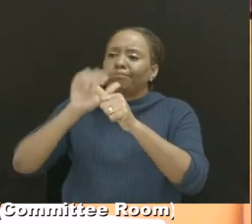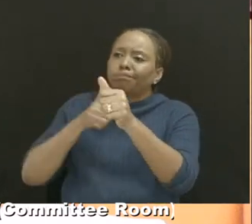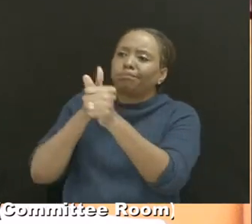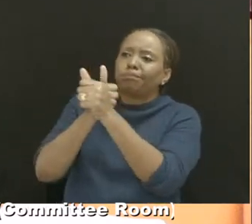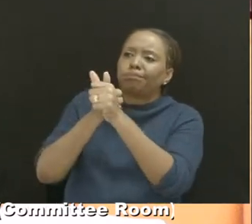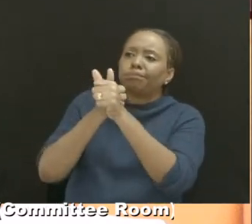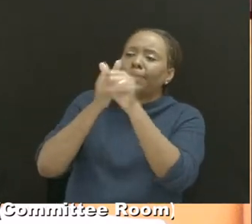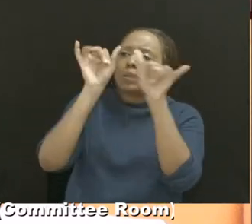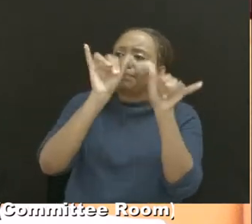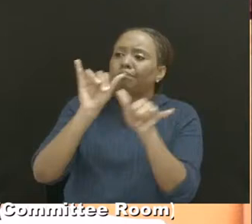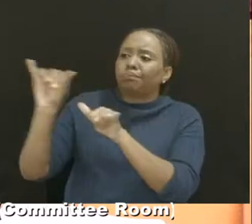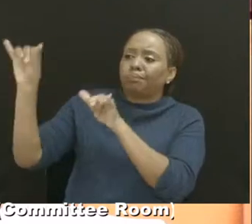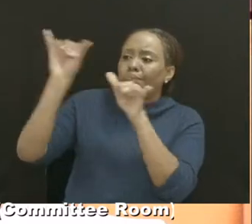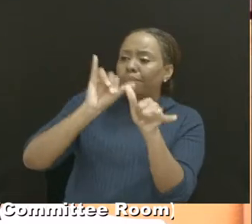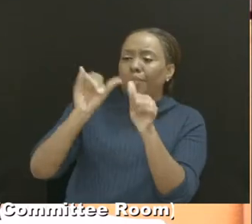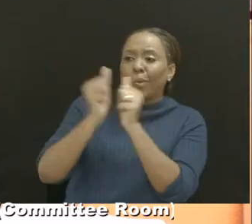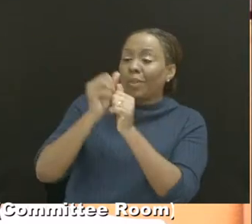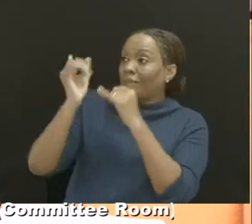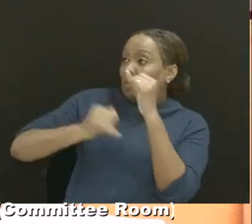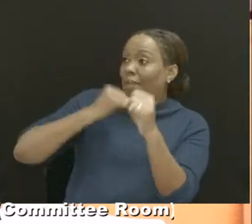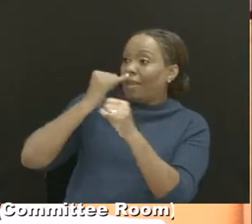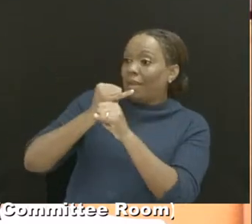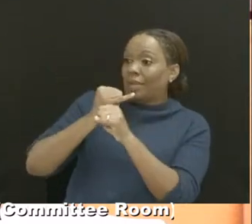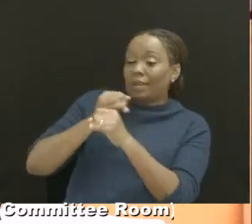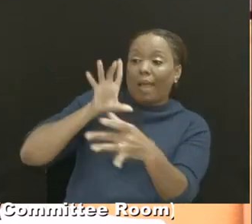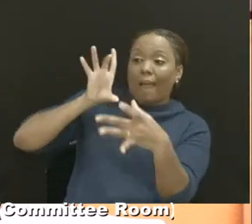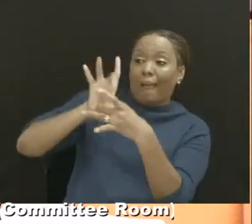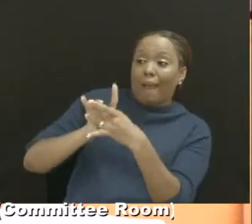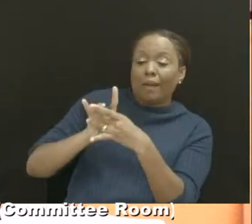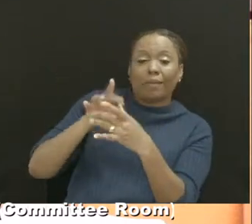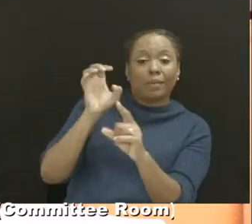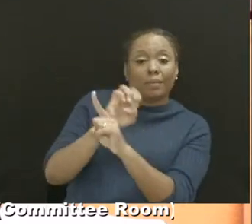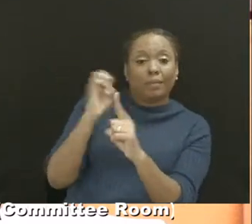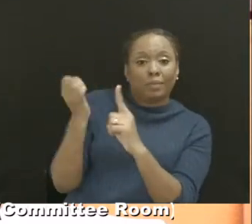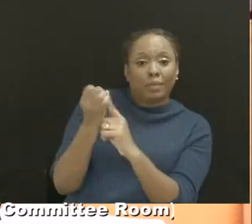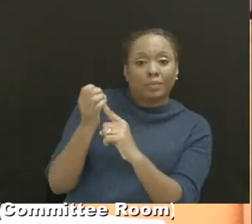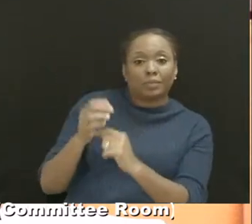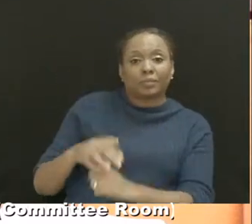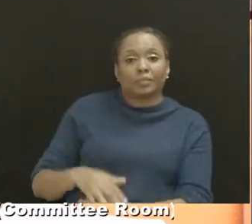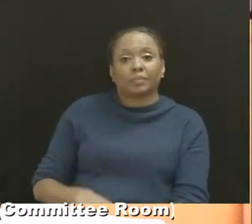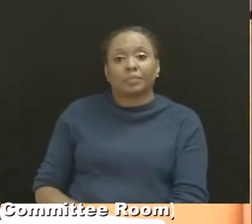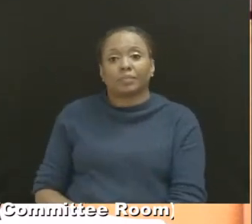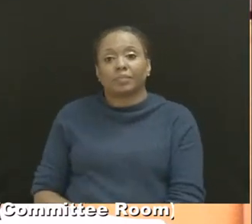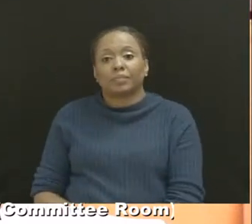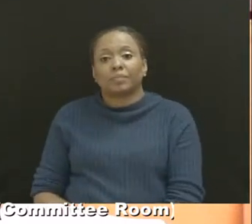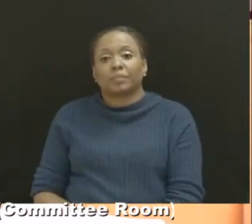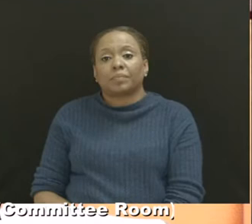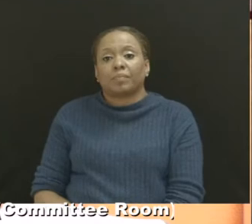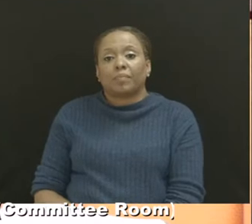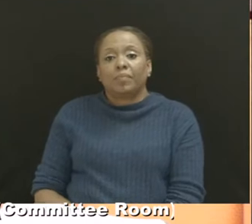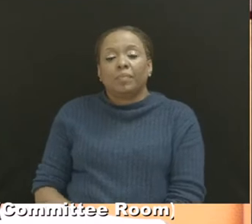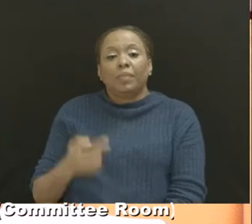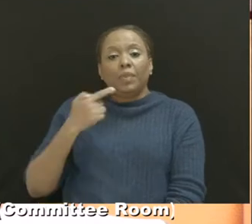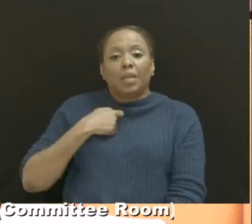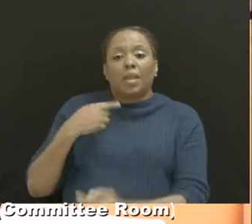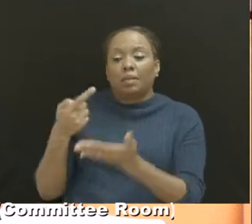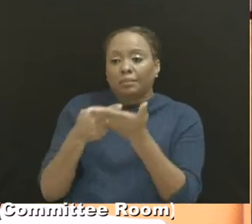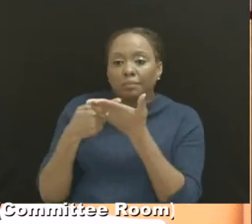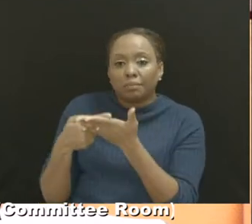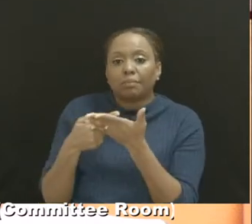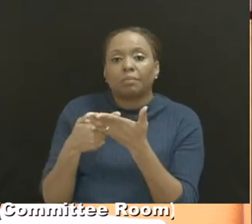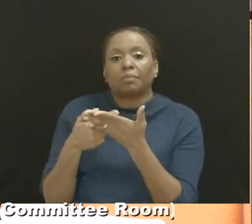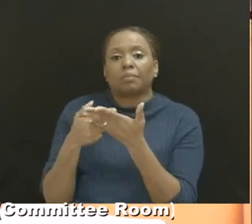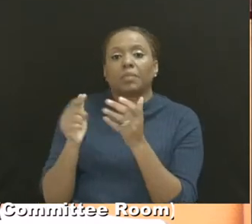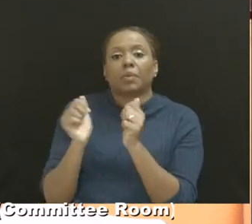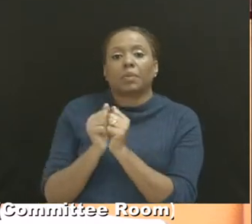when we are talking about the environment. As president of Latin American Caribbean, I had discussions as it